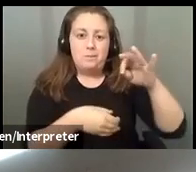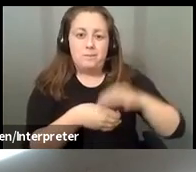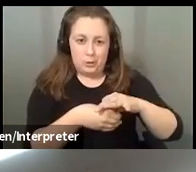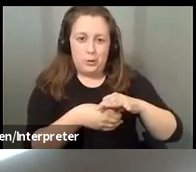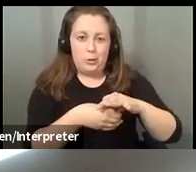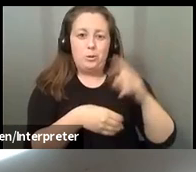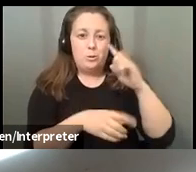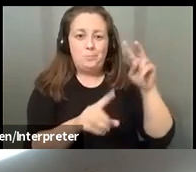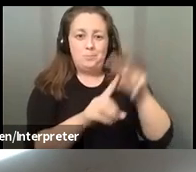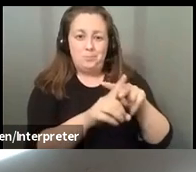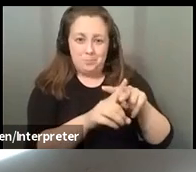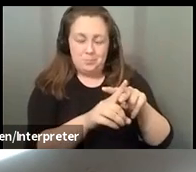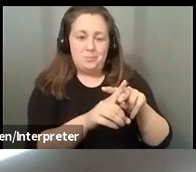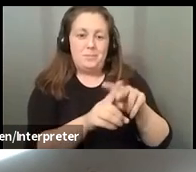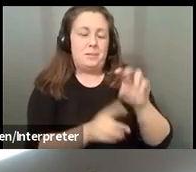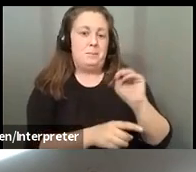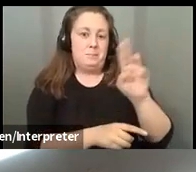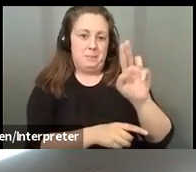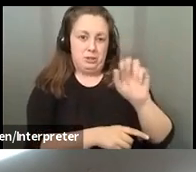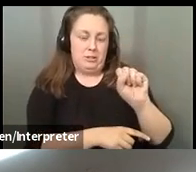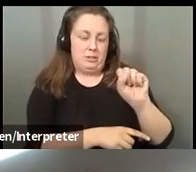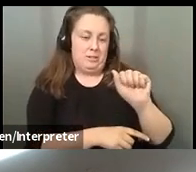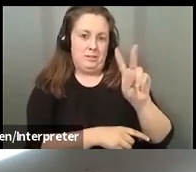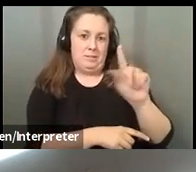for this upcoming school year. So moved.